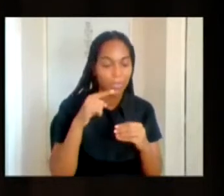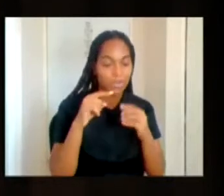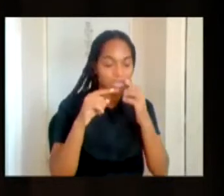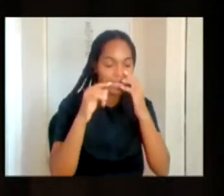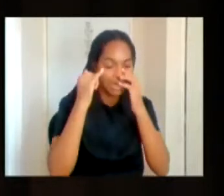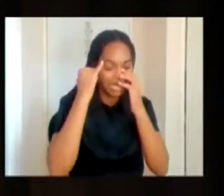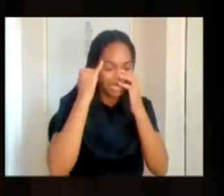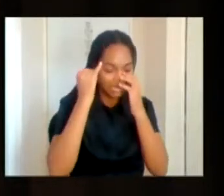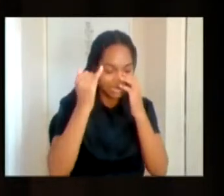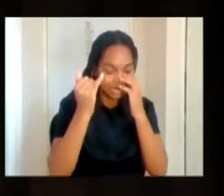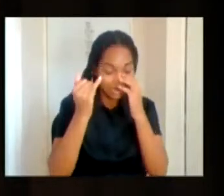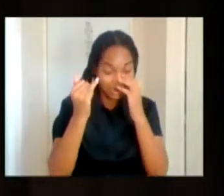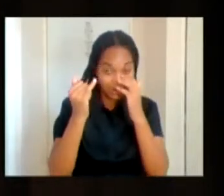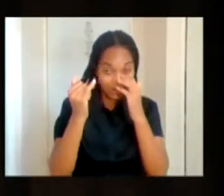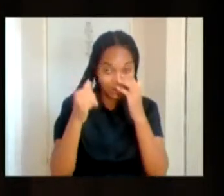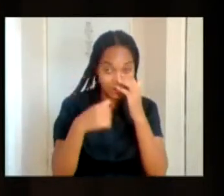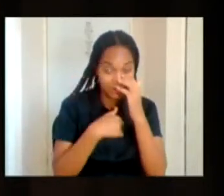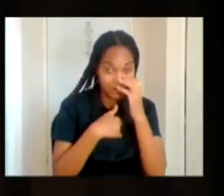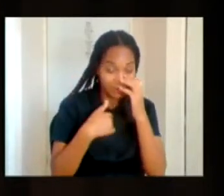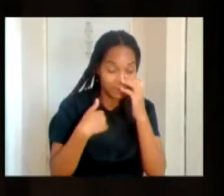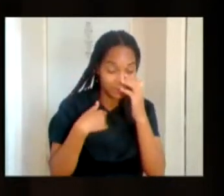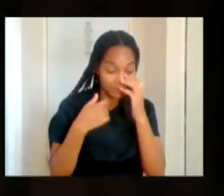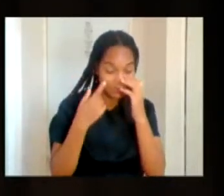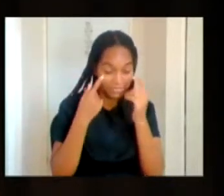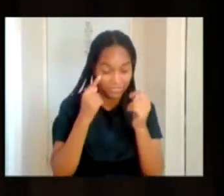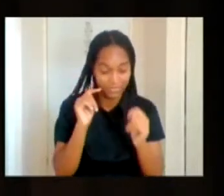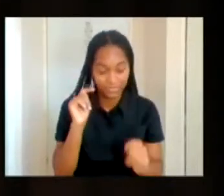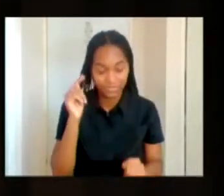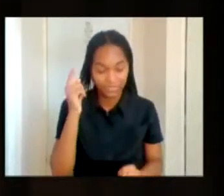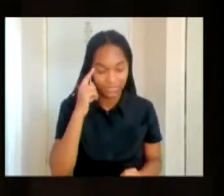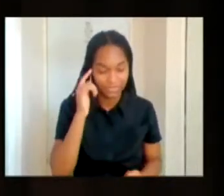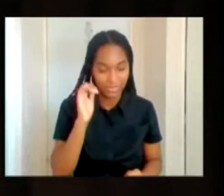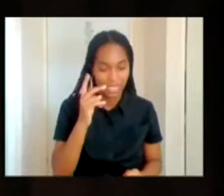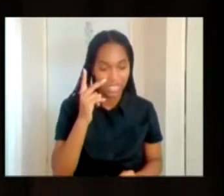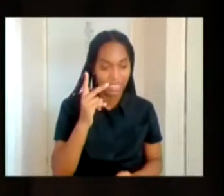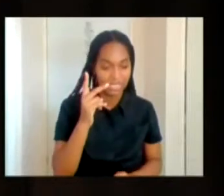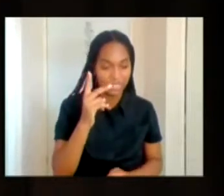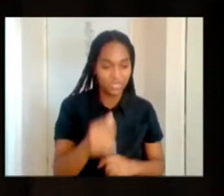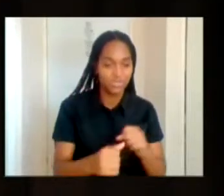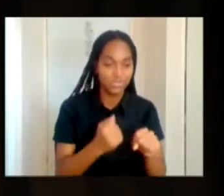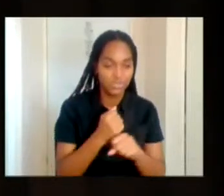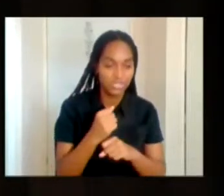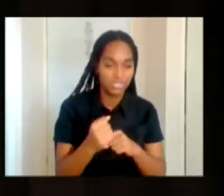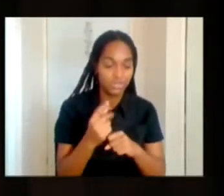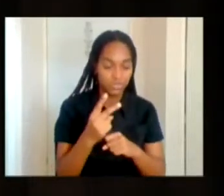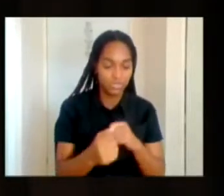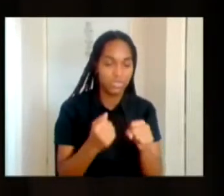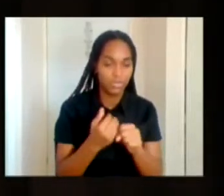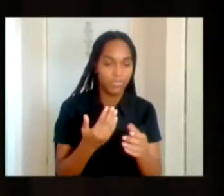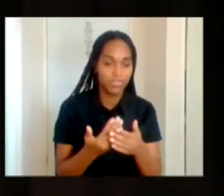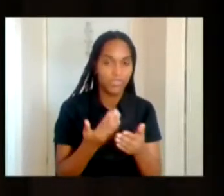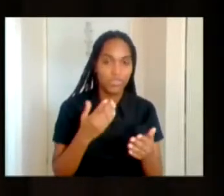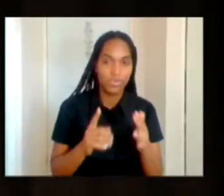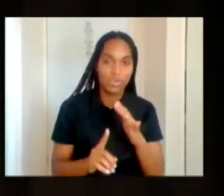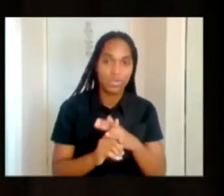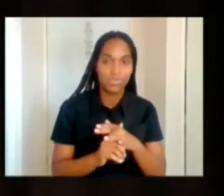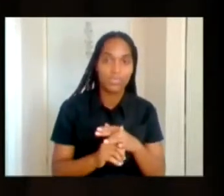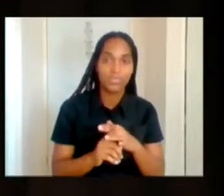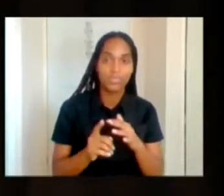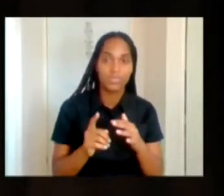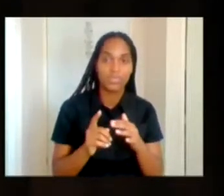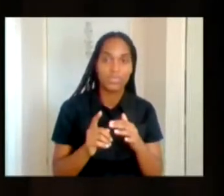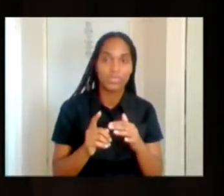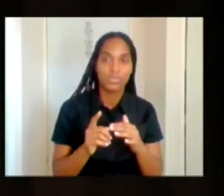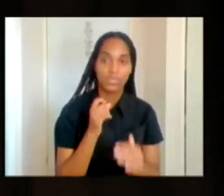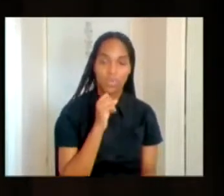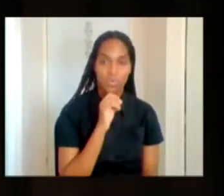things, we're trying to think that it's a 2-year before it comes out anywhere near a set-top box or a